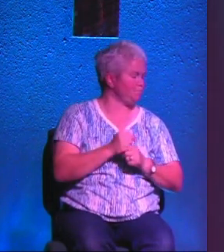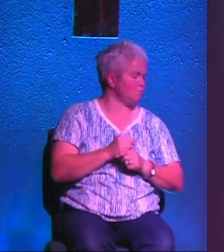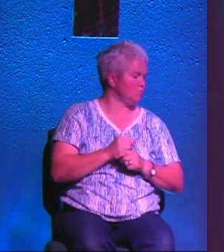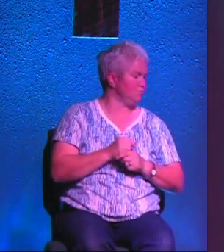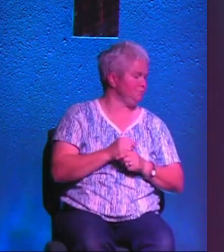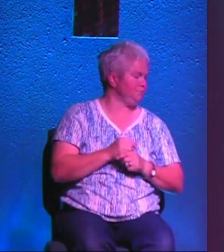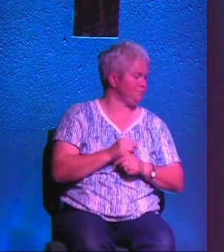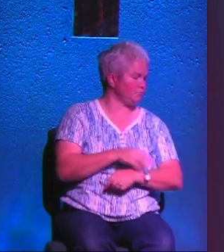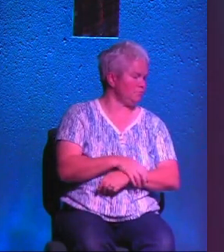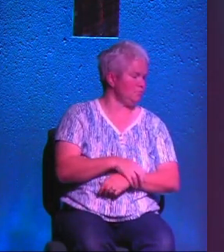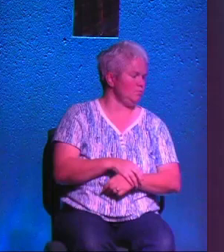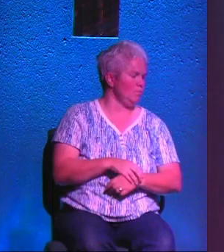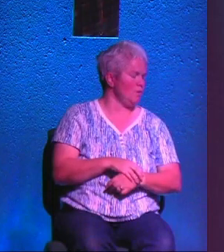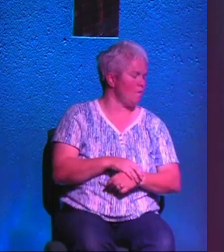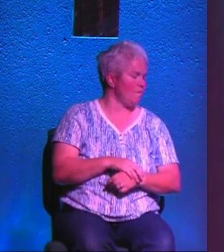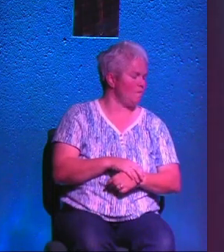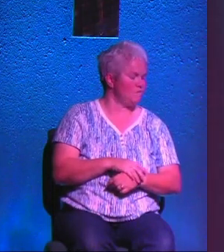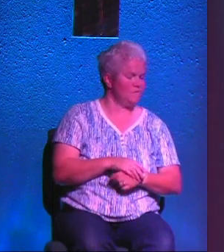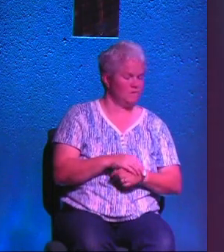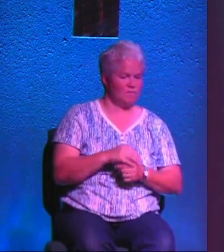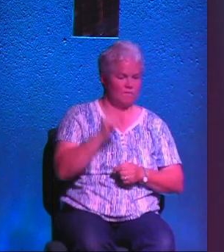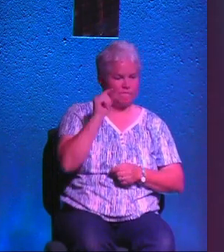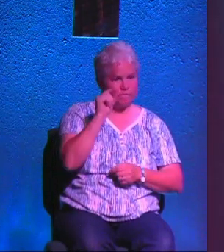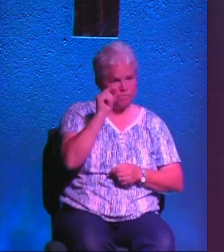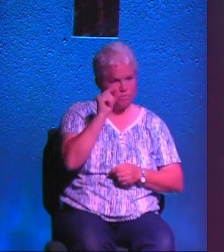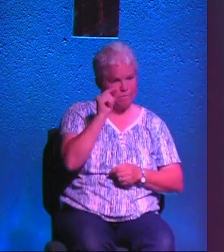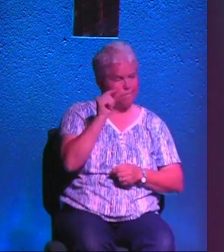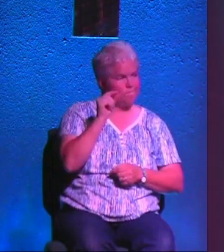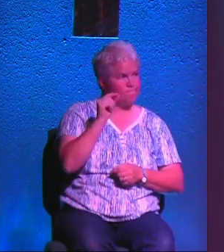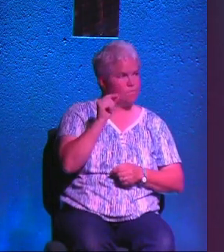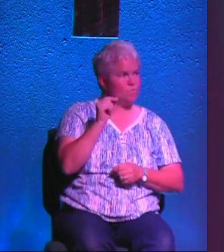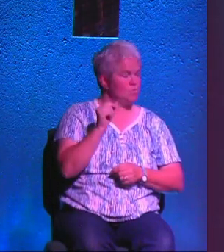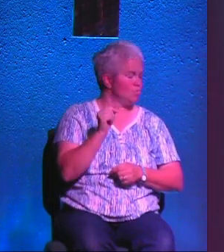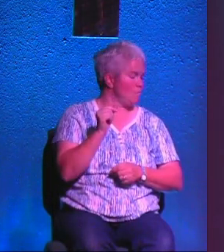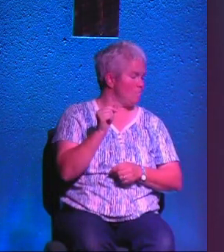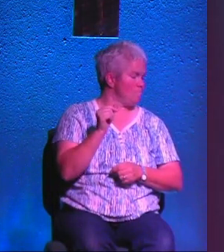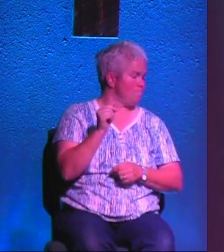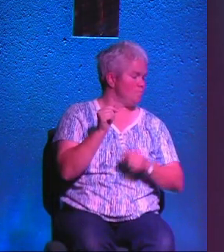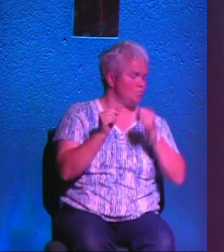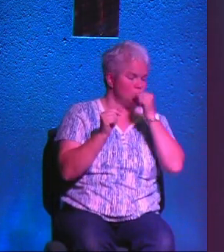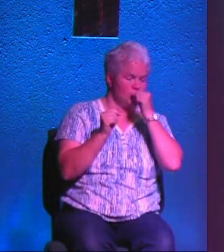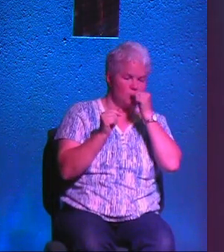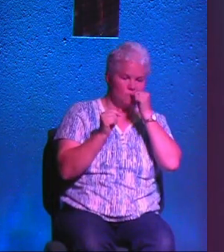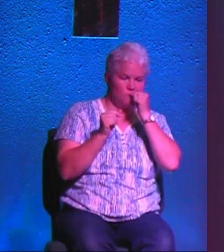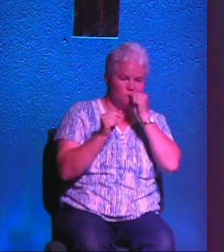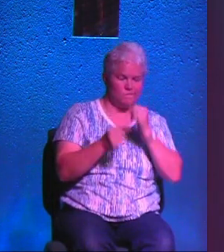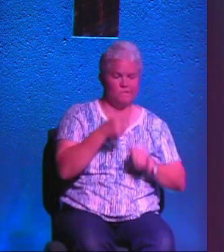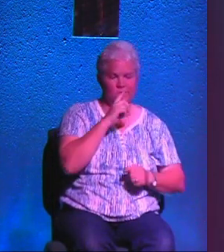to just kind of, again, skew us just a little bit, to just get that half a degree or one degree off